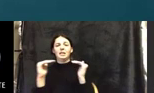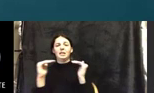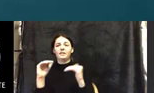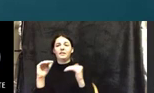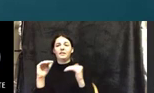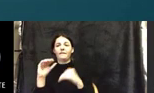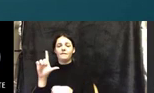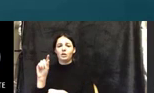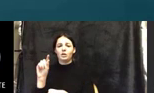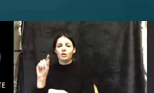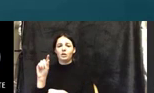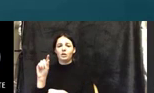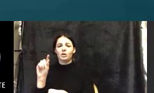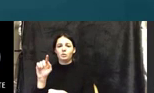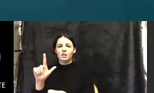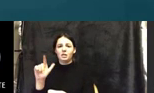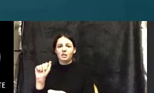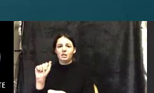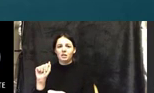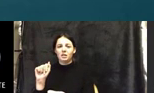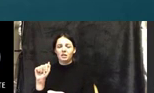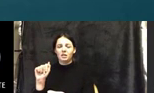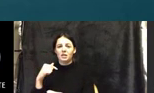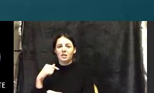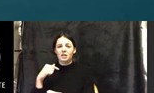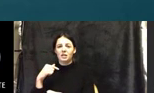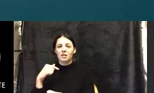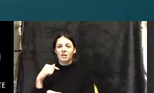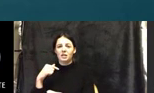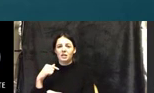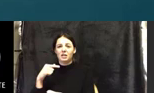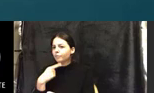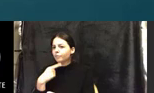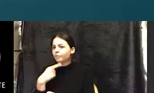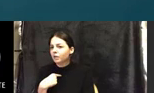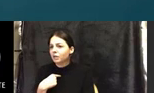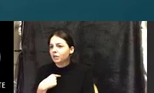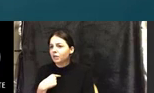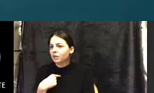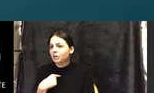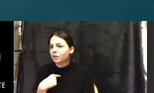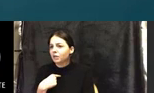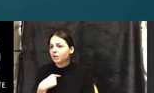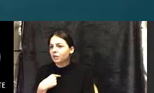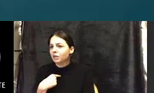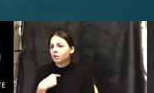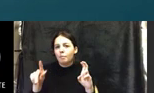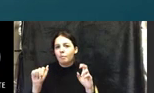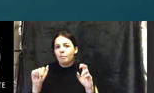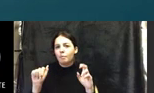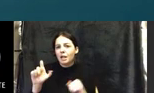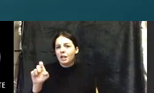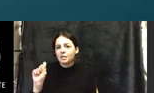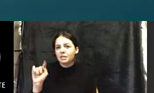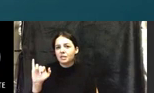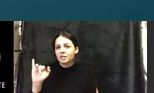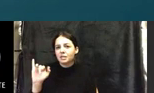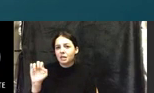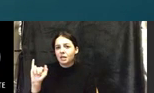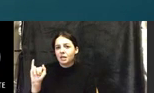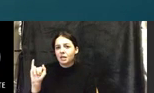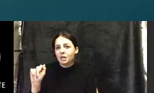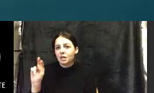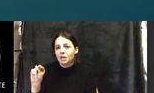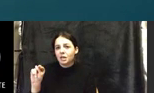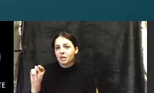I was told to call it Palestinian territories, not Palestine. When I was at NBC, they gave